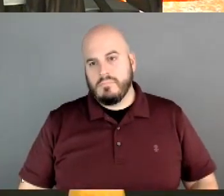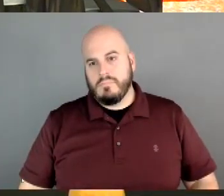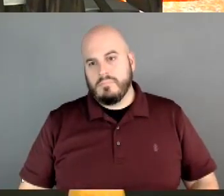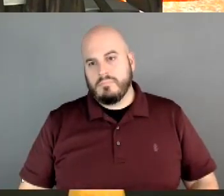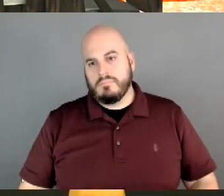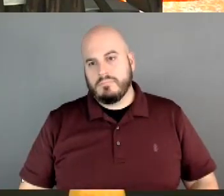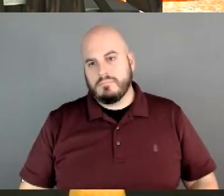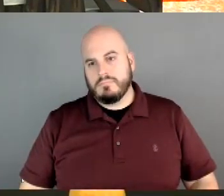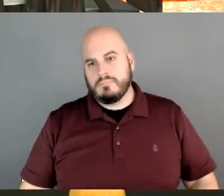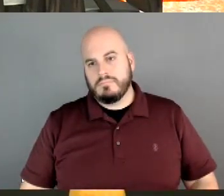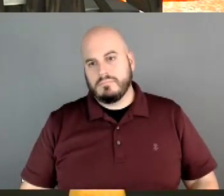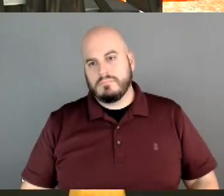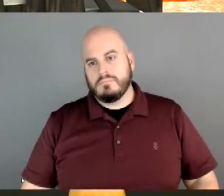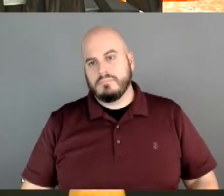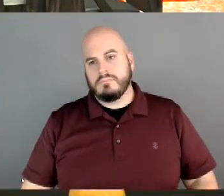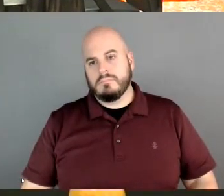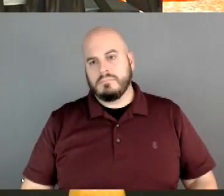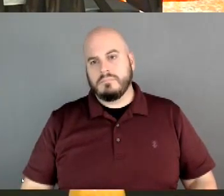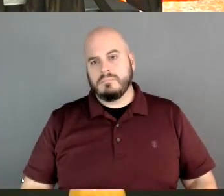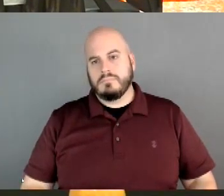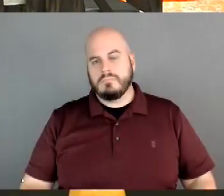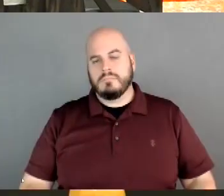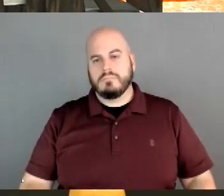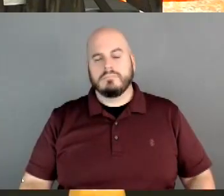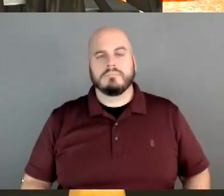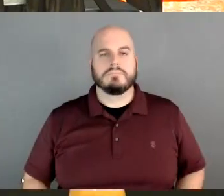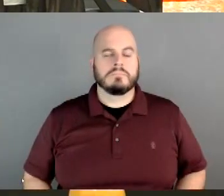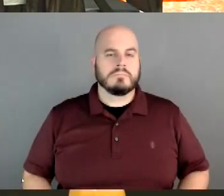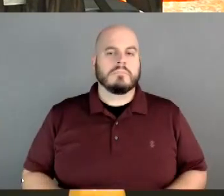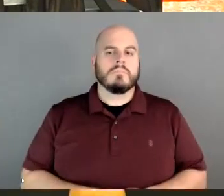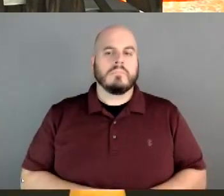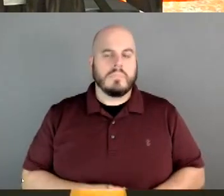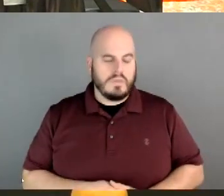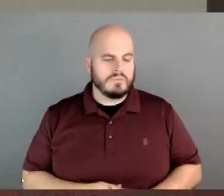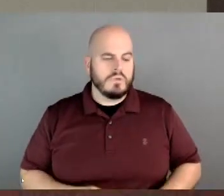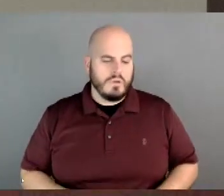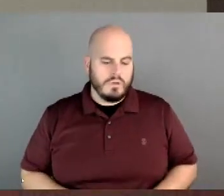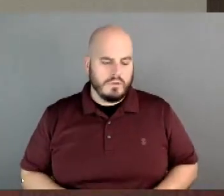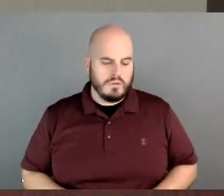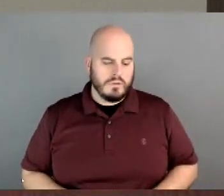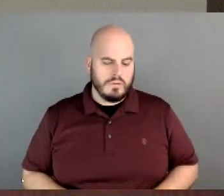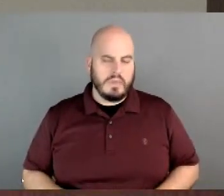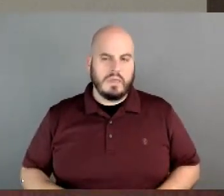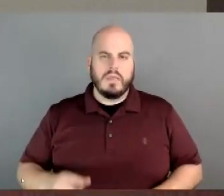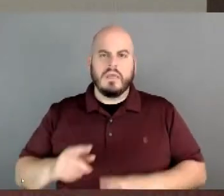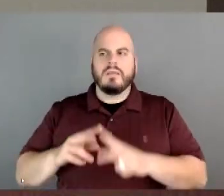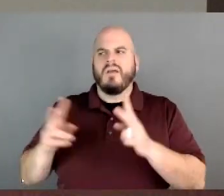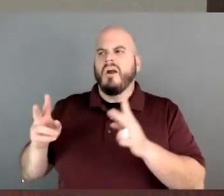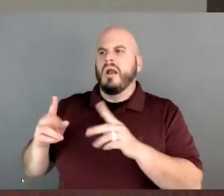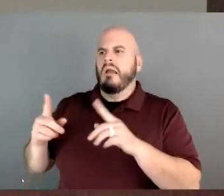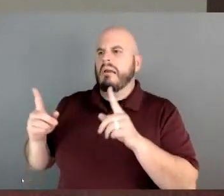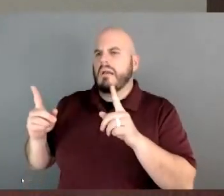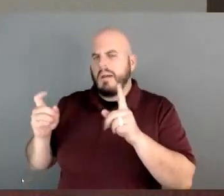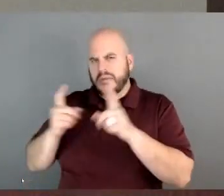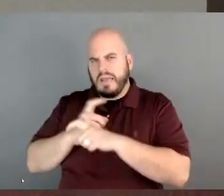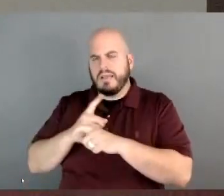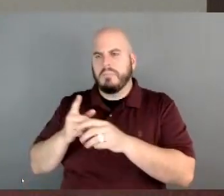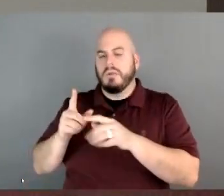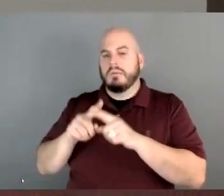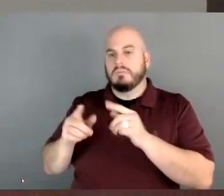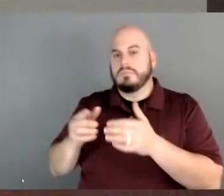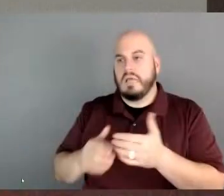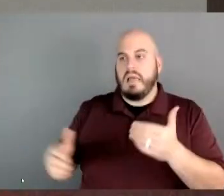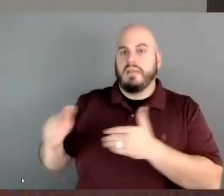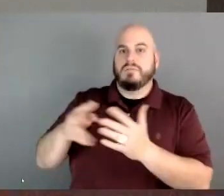Well done managing and overseeing a project that's rather complicated and is ahead of schedule and on